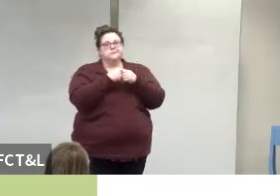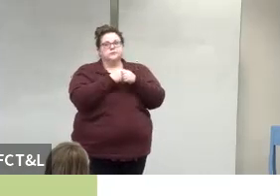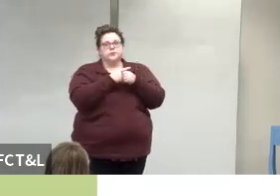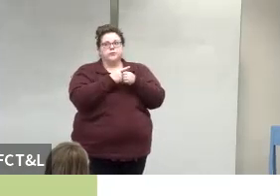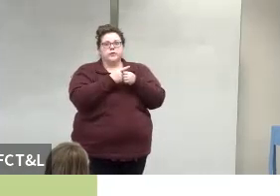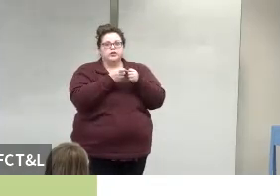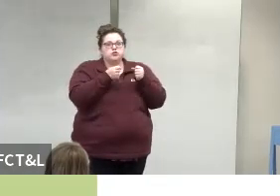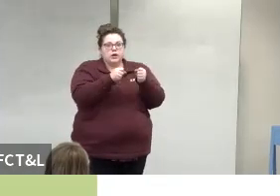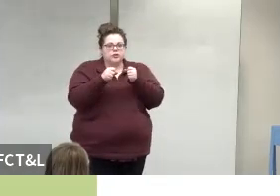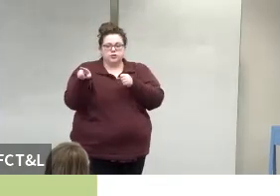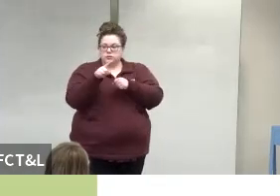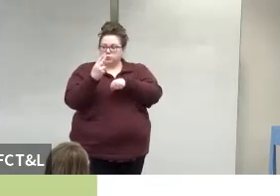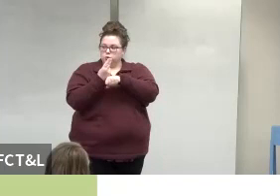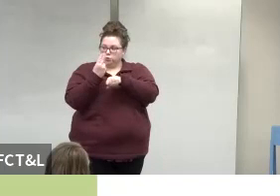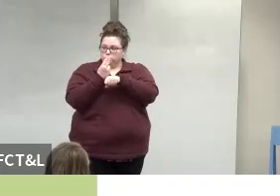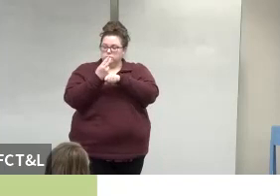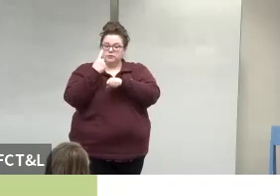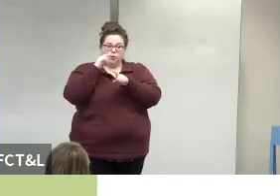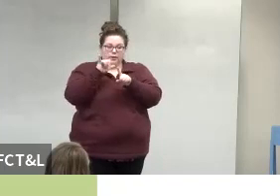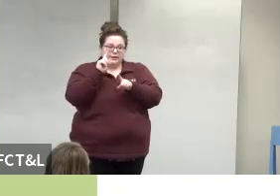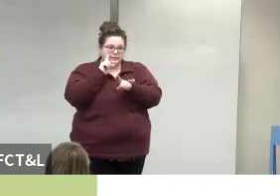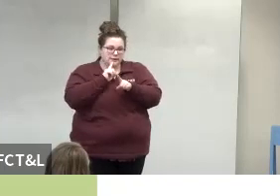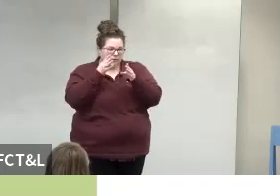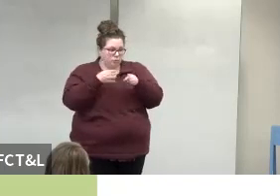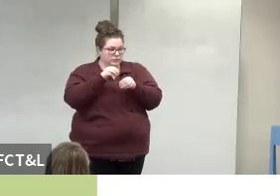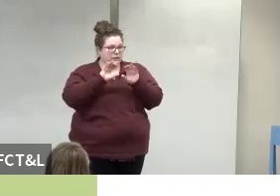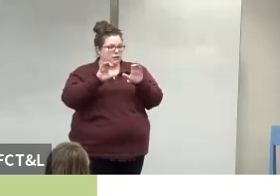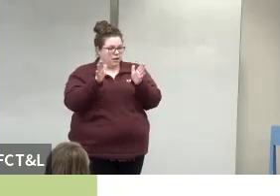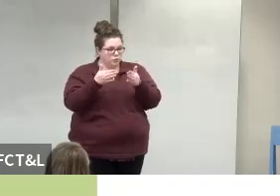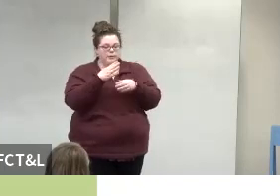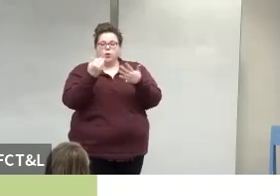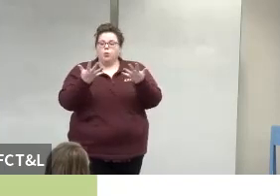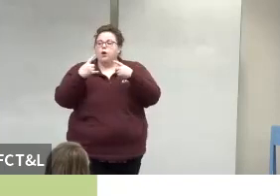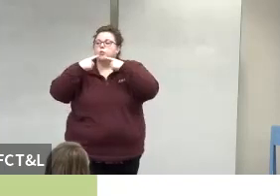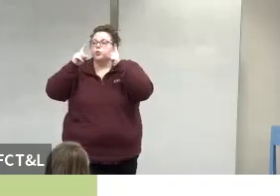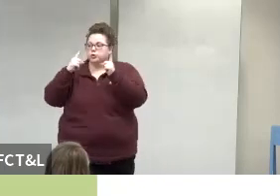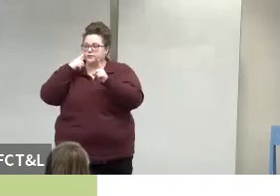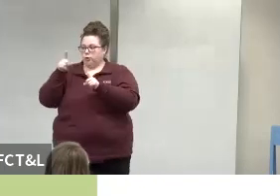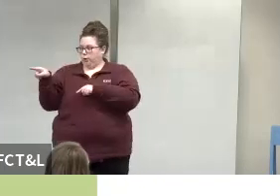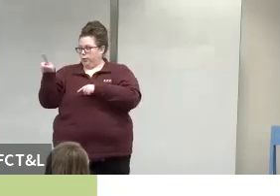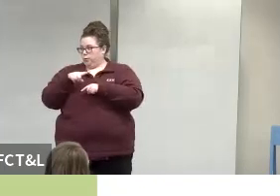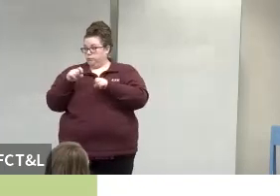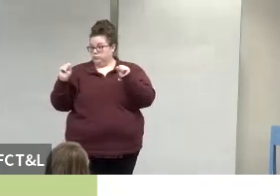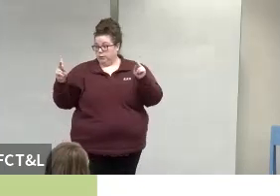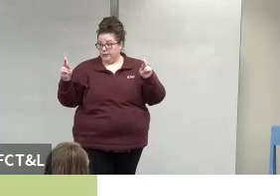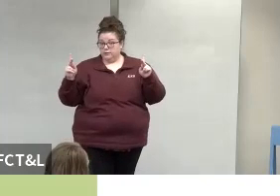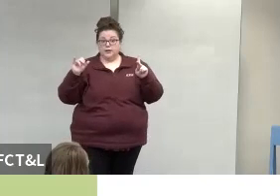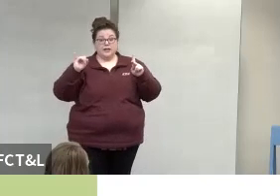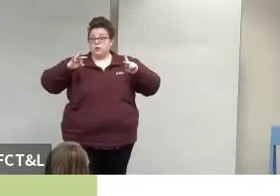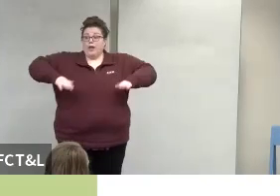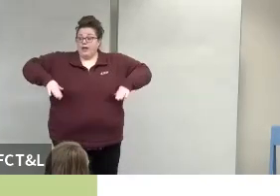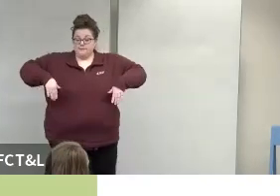works, that the strategies that you've used, what strategies have you used in the classroom and what has worked for